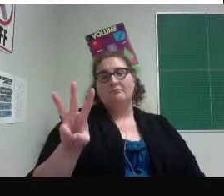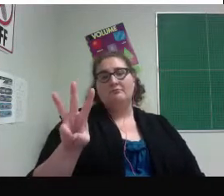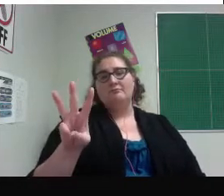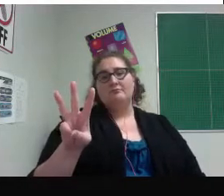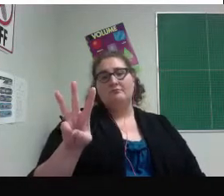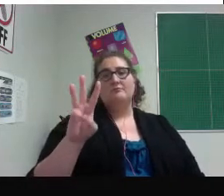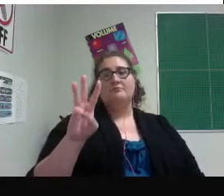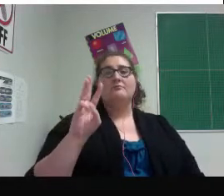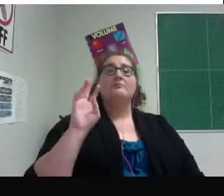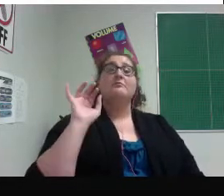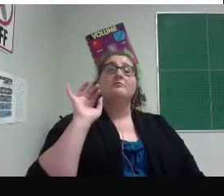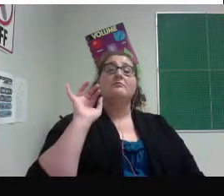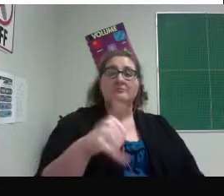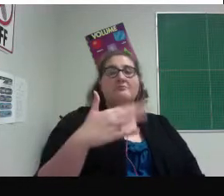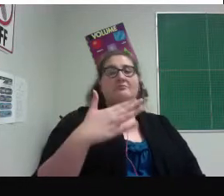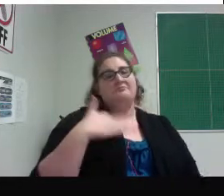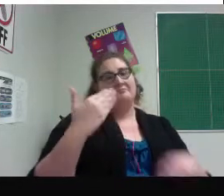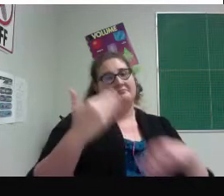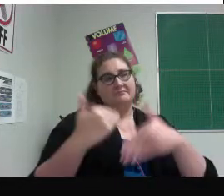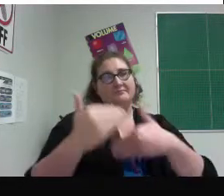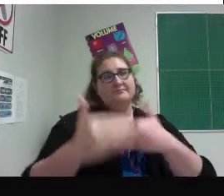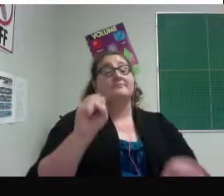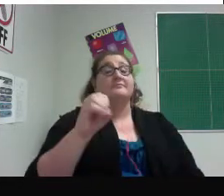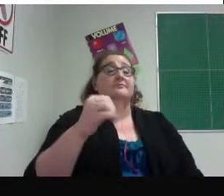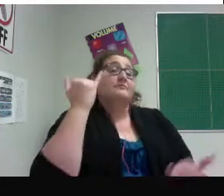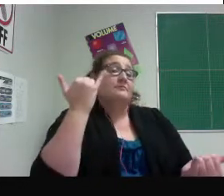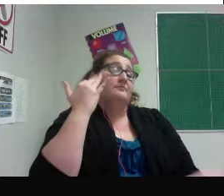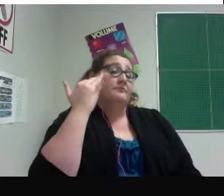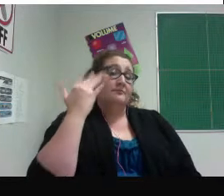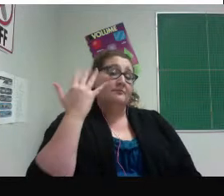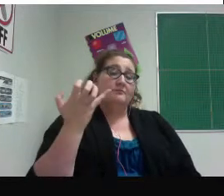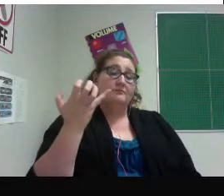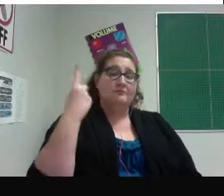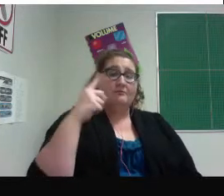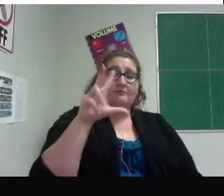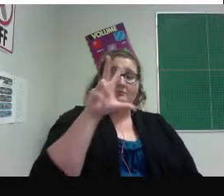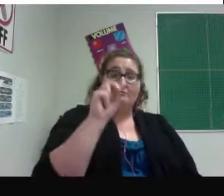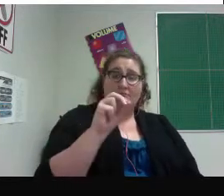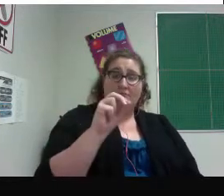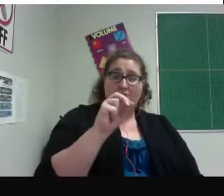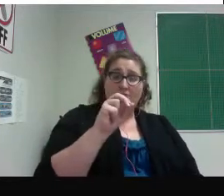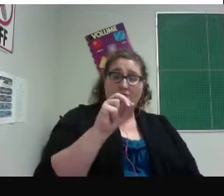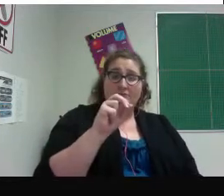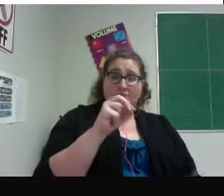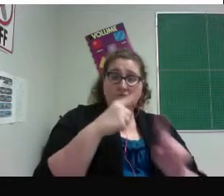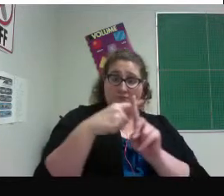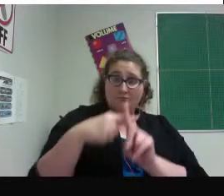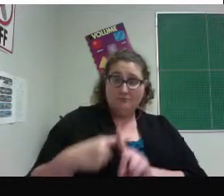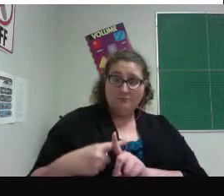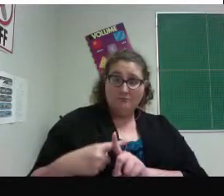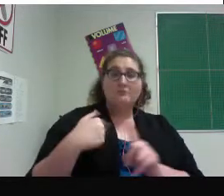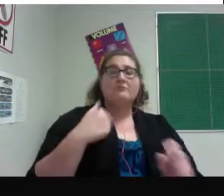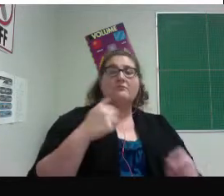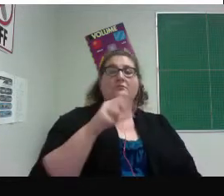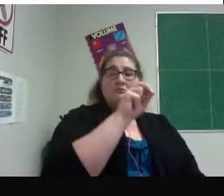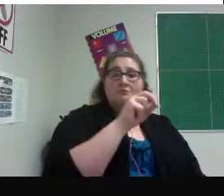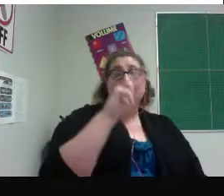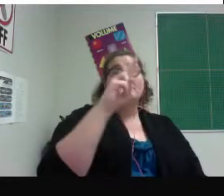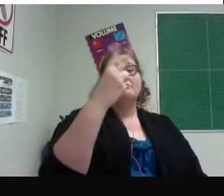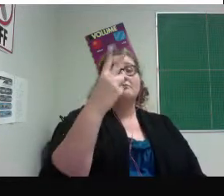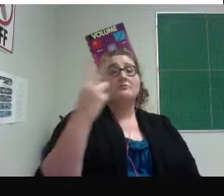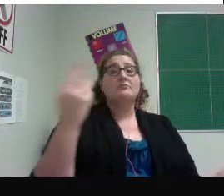is 36. There's my pattern. So now if I want the sum of the first 30 odd numbers, I'm going to